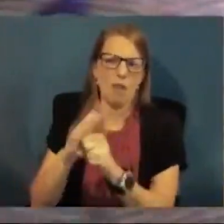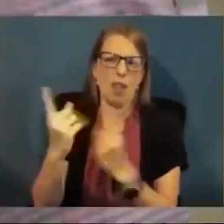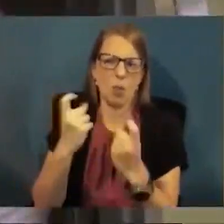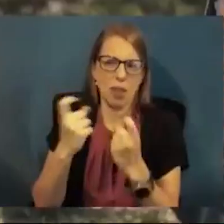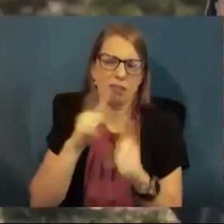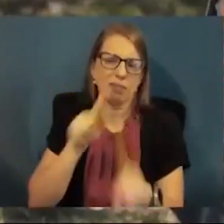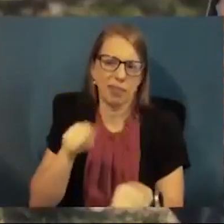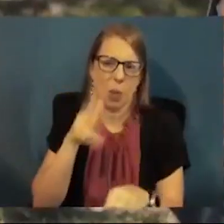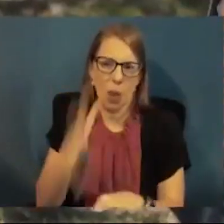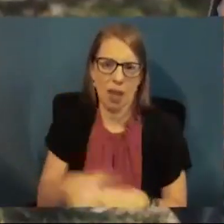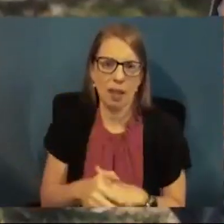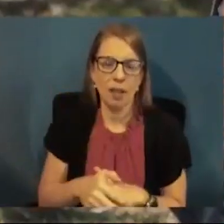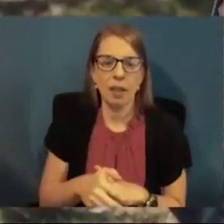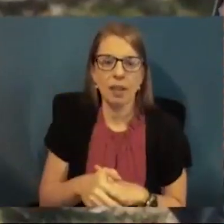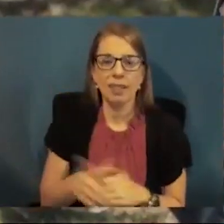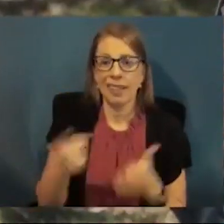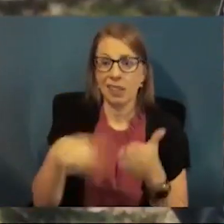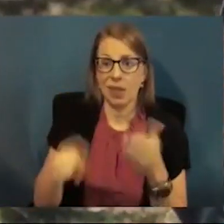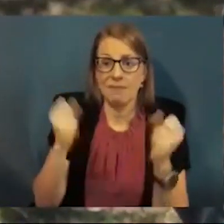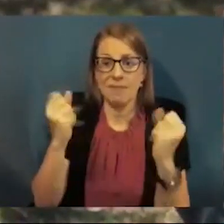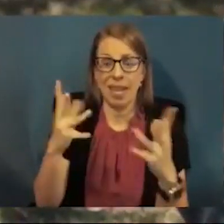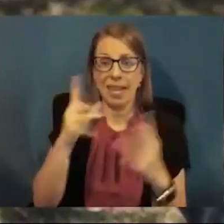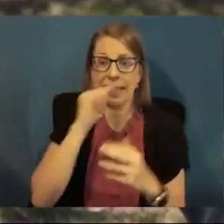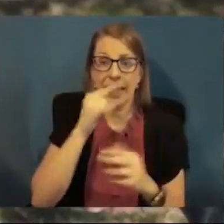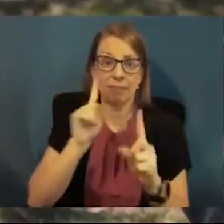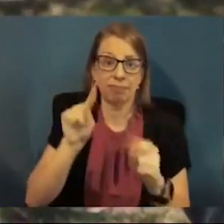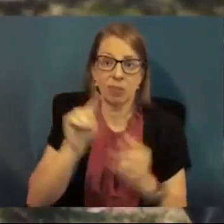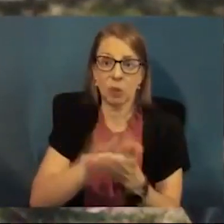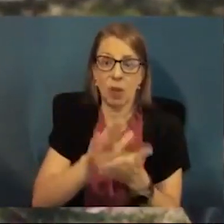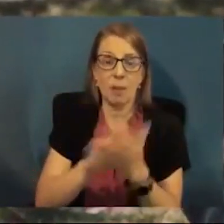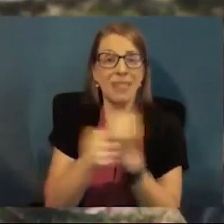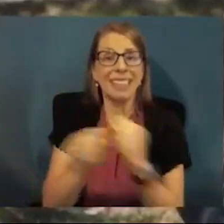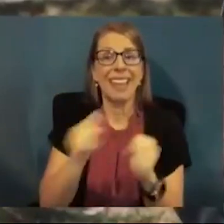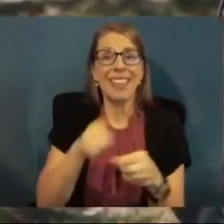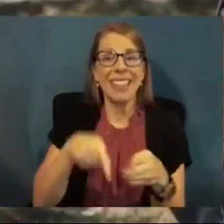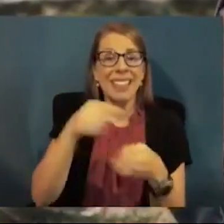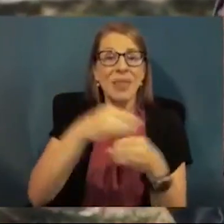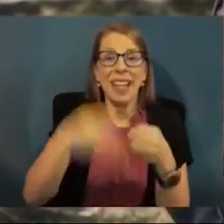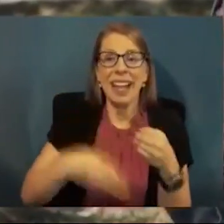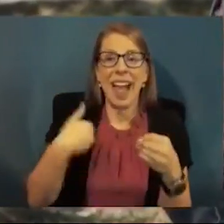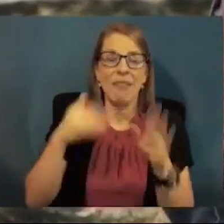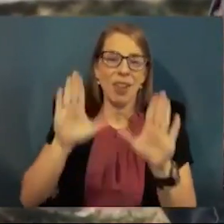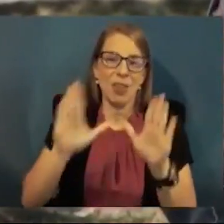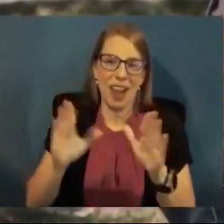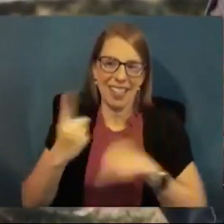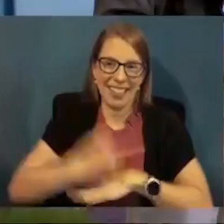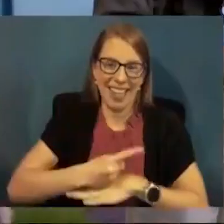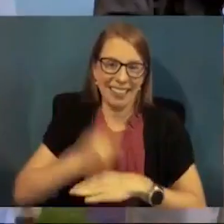classroom next week. A lot of questions. Be safe this weekend. Have a great one. We'll see you here on Monday.